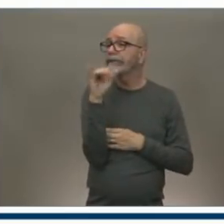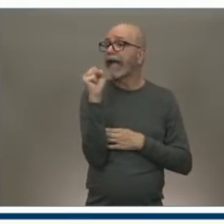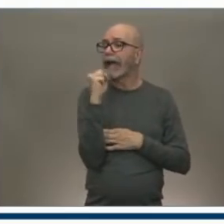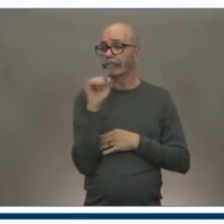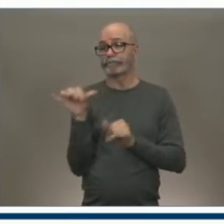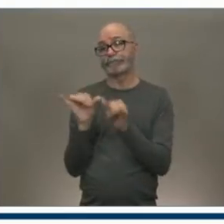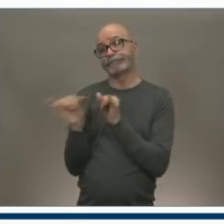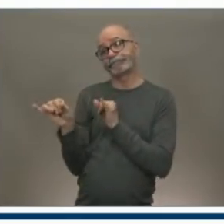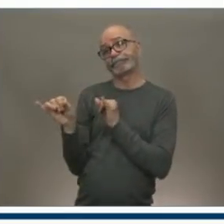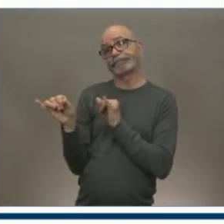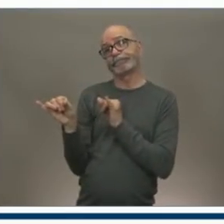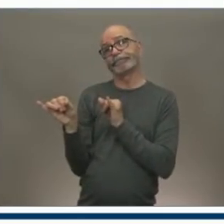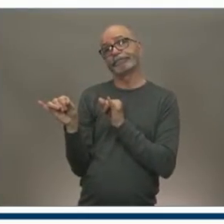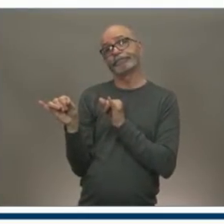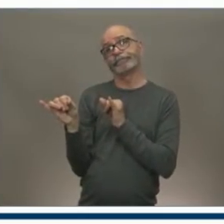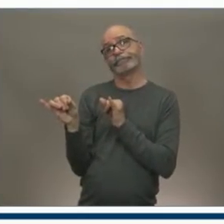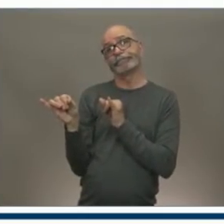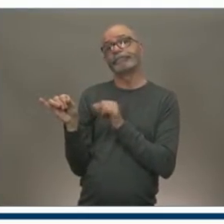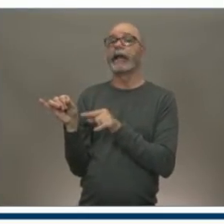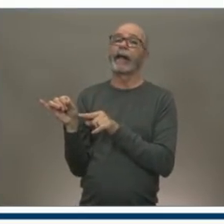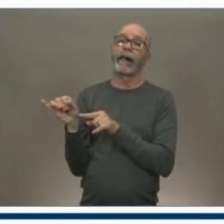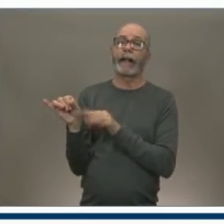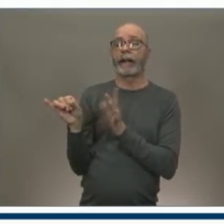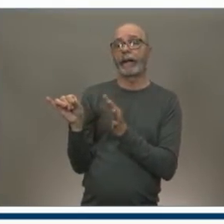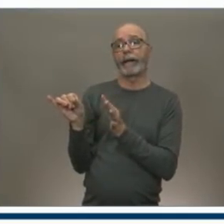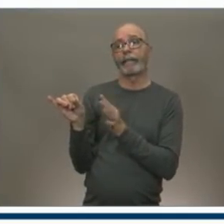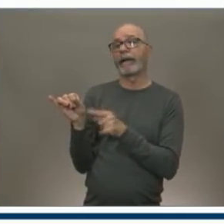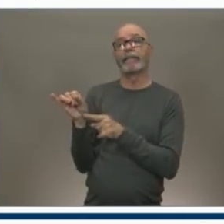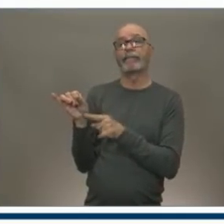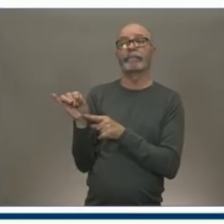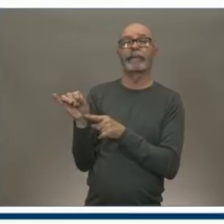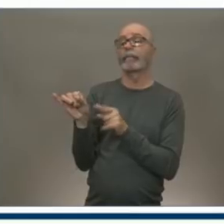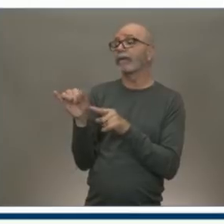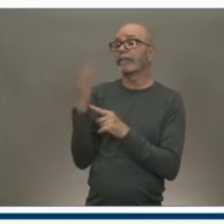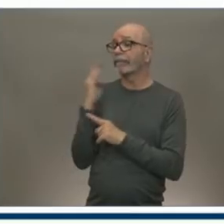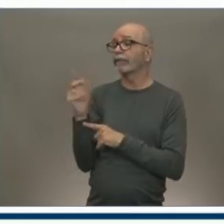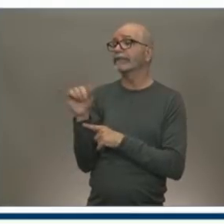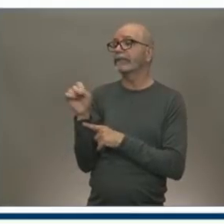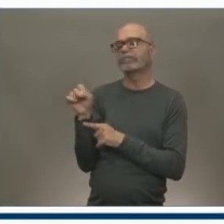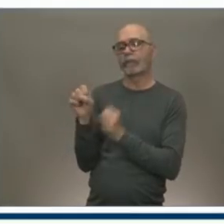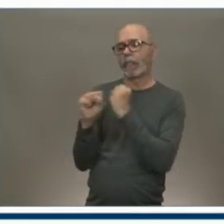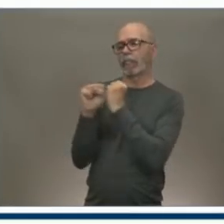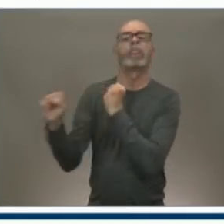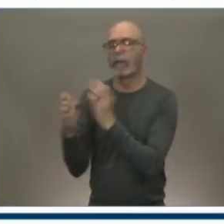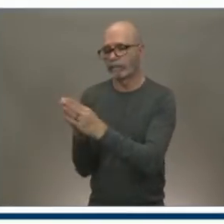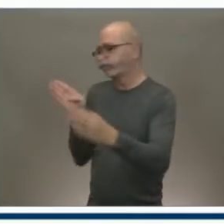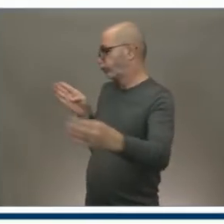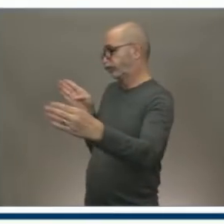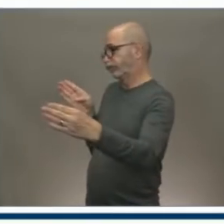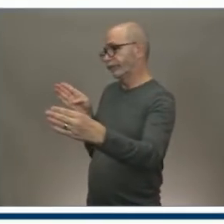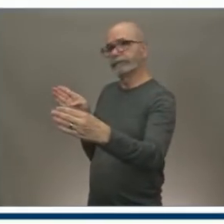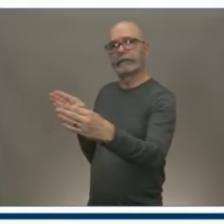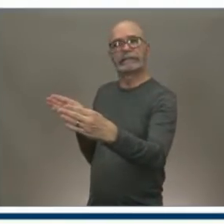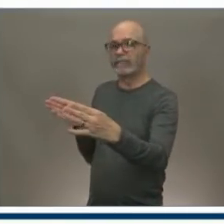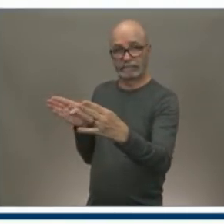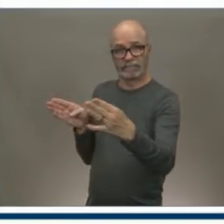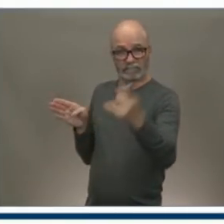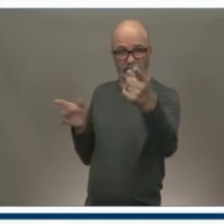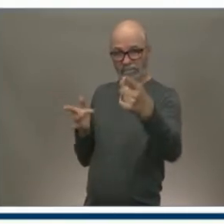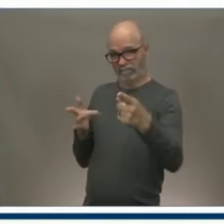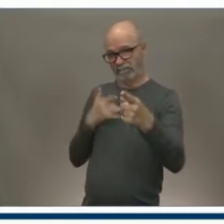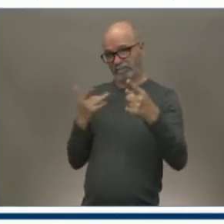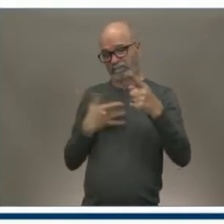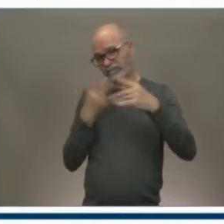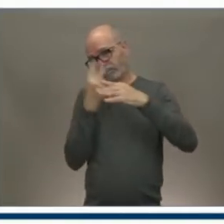one of the variants as well to extend it beyond the 14 days. I'm just wondering if you're looking at things like that or where we're going with that